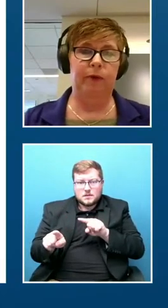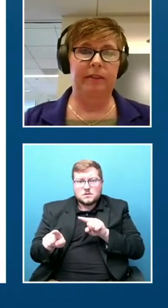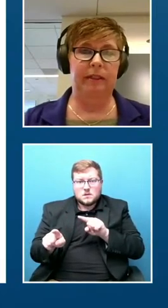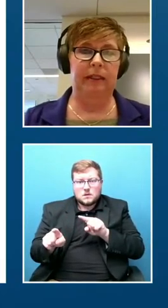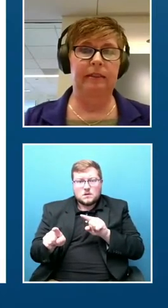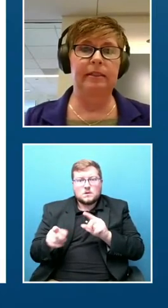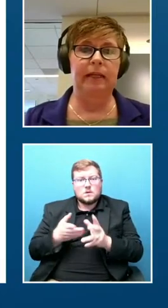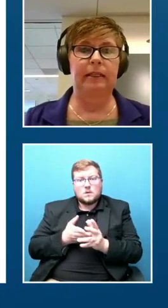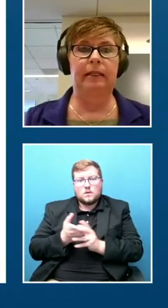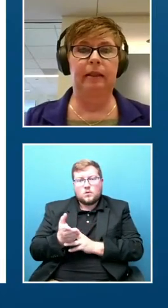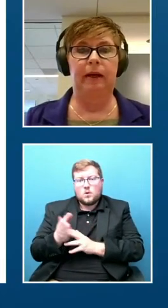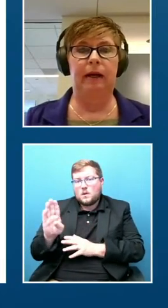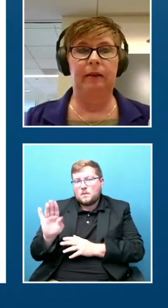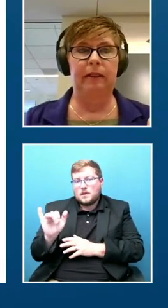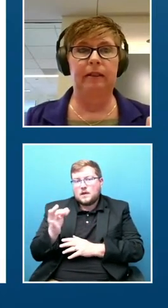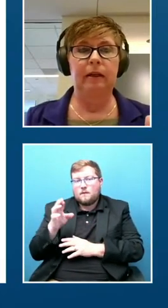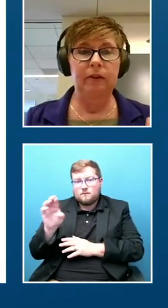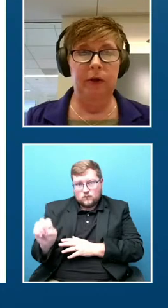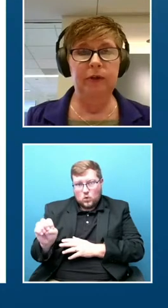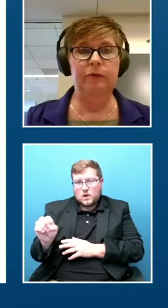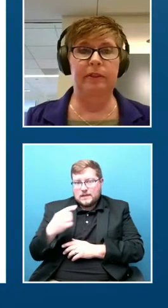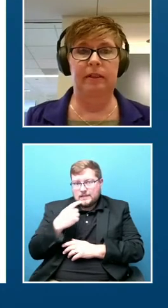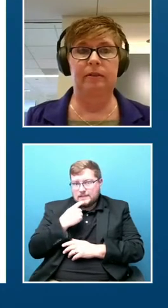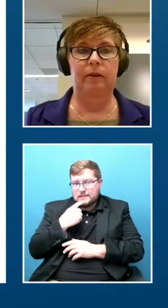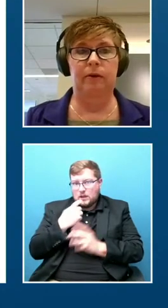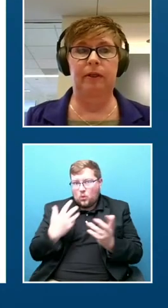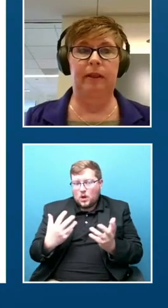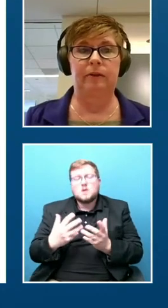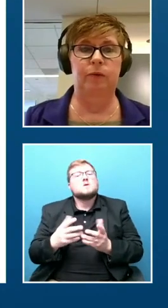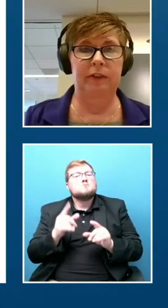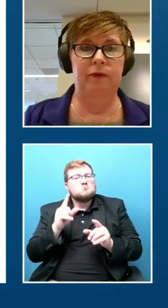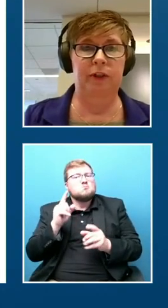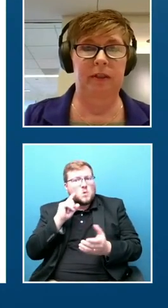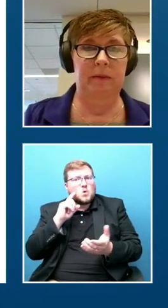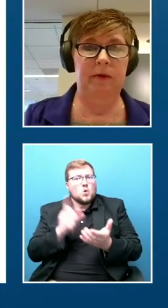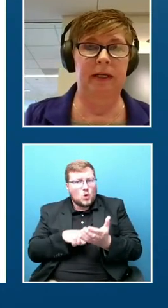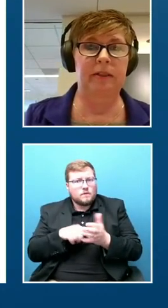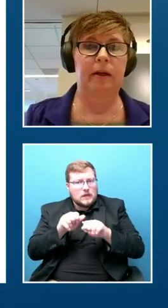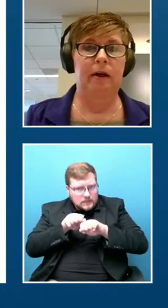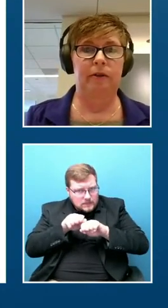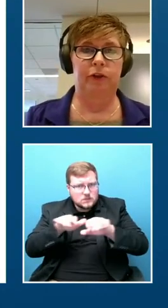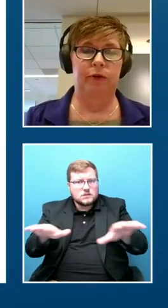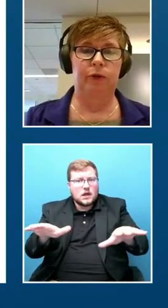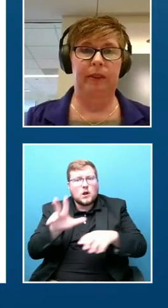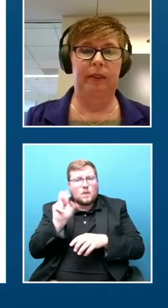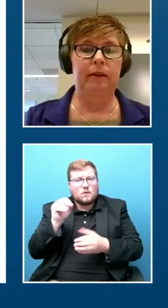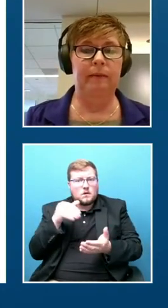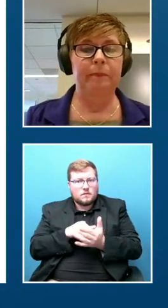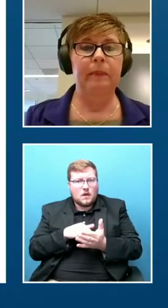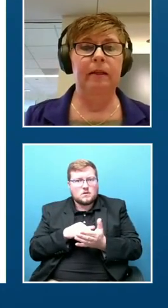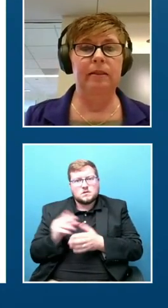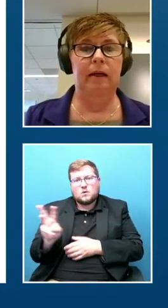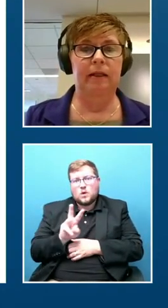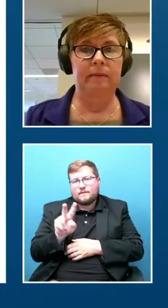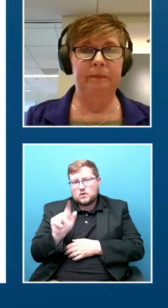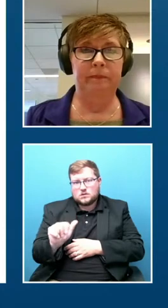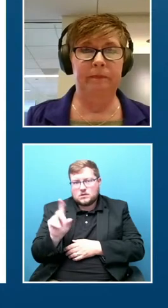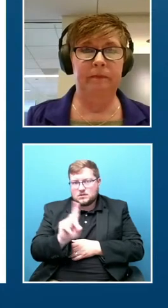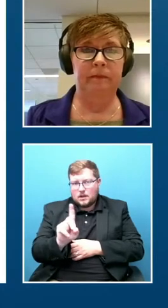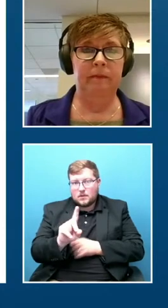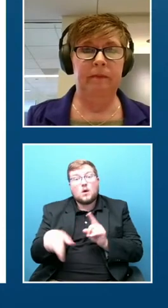that BF4 sent in, stating that the notice was sent to 30,000 West Virginia Democrats on June 20th.